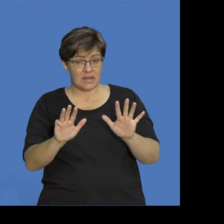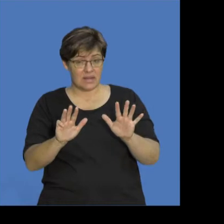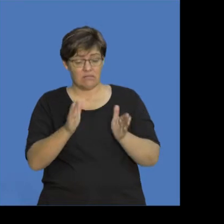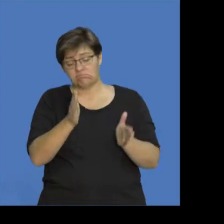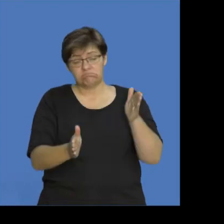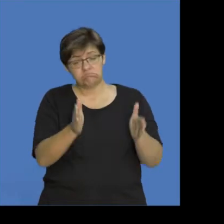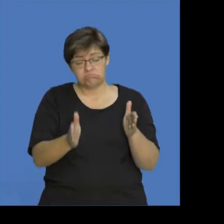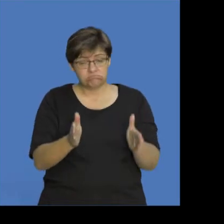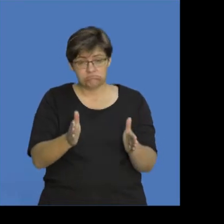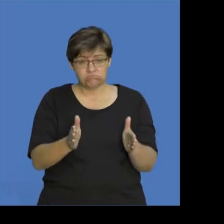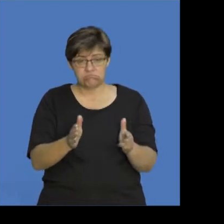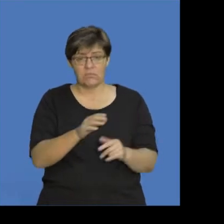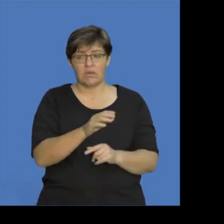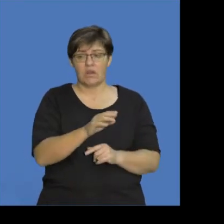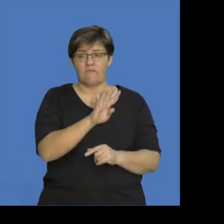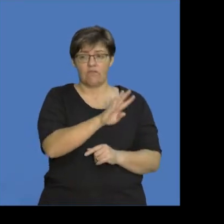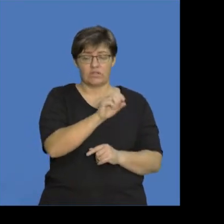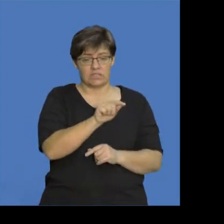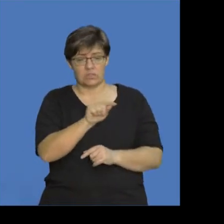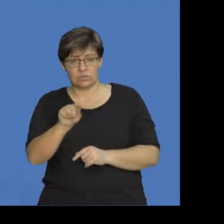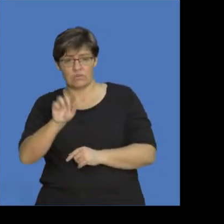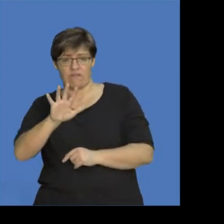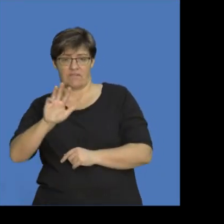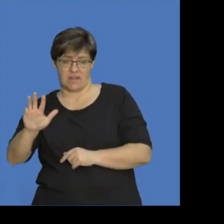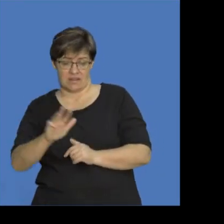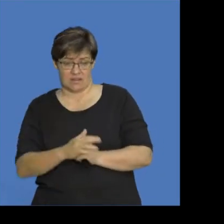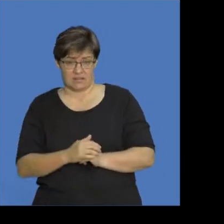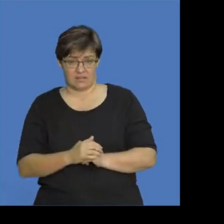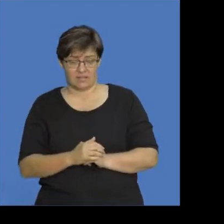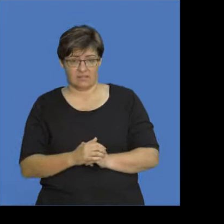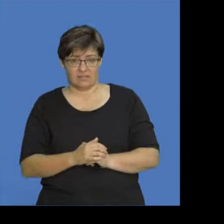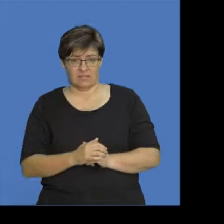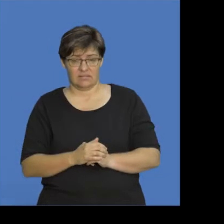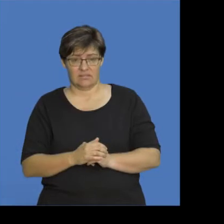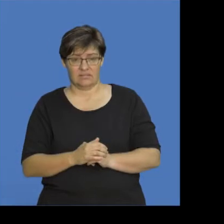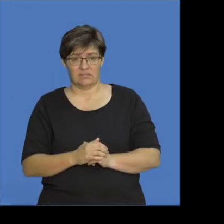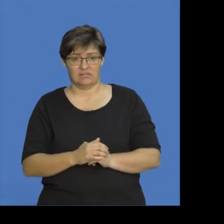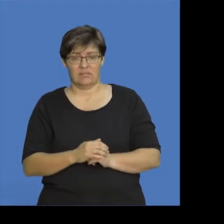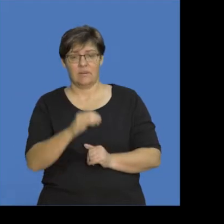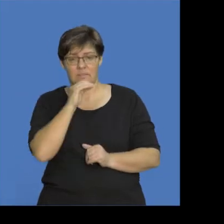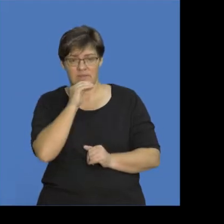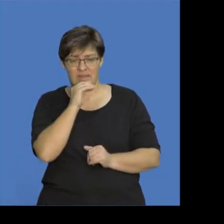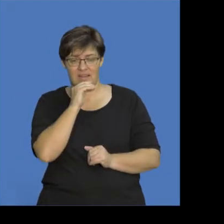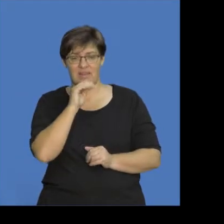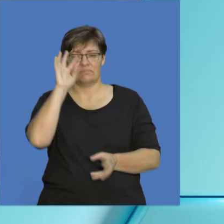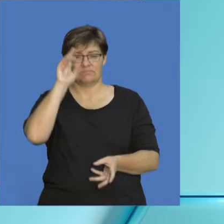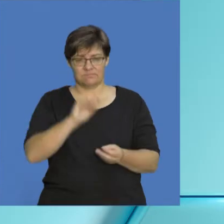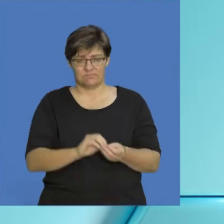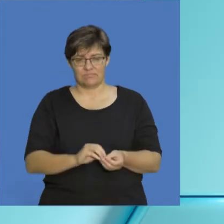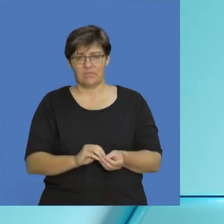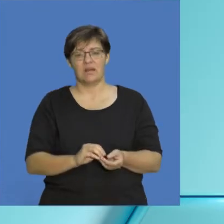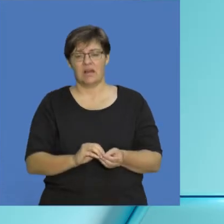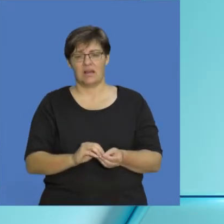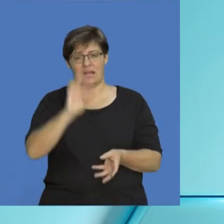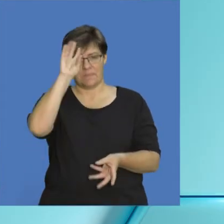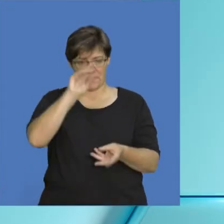9 of between 40 and 59. Okay, this is our